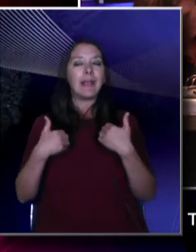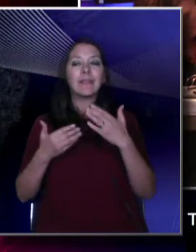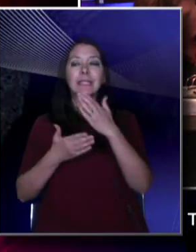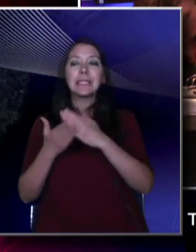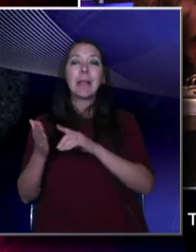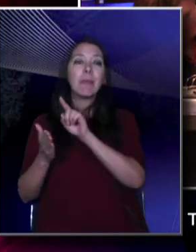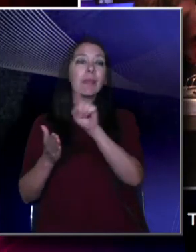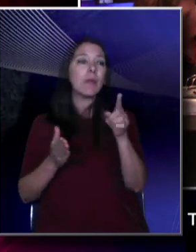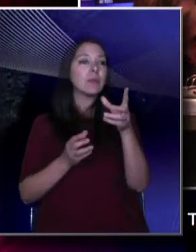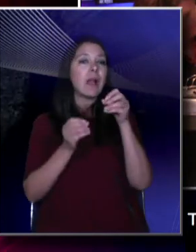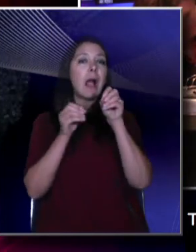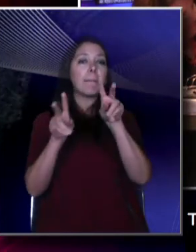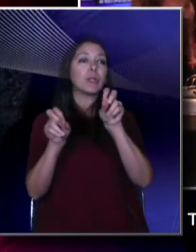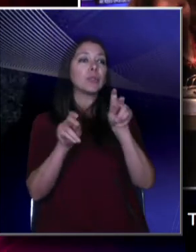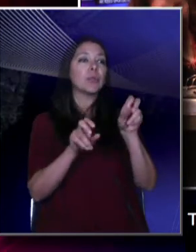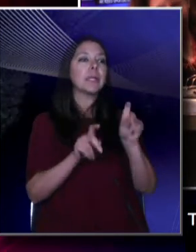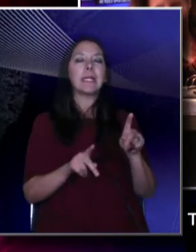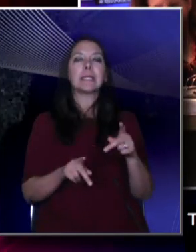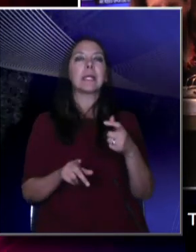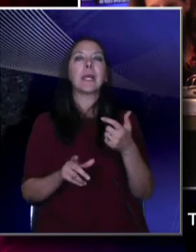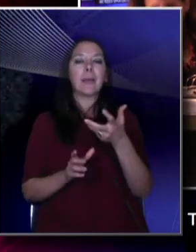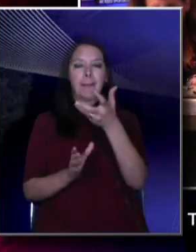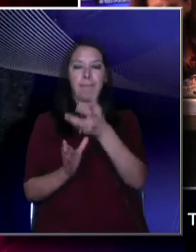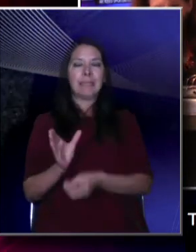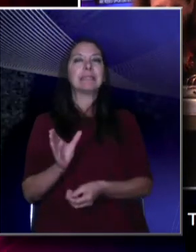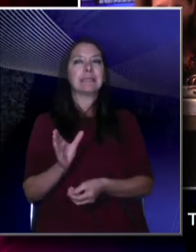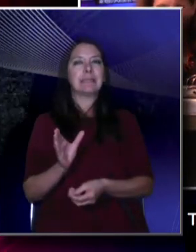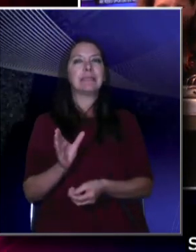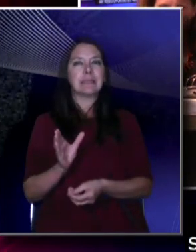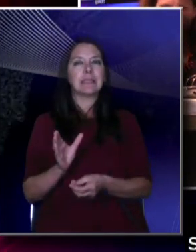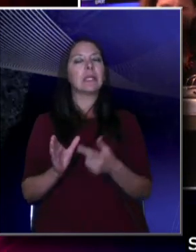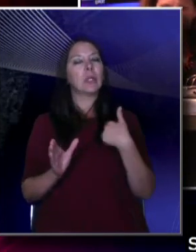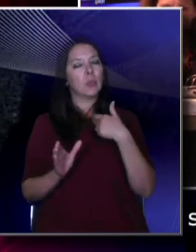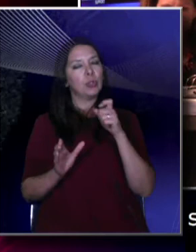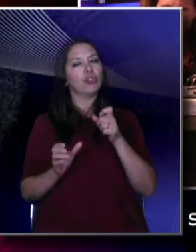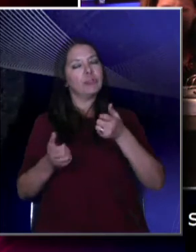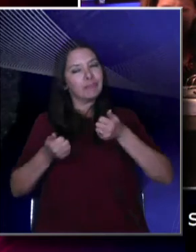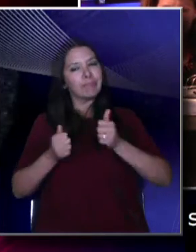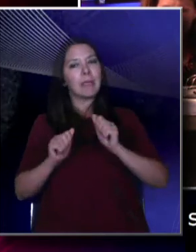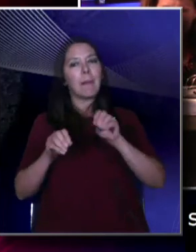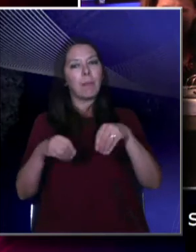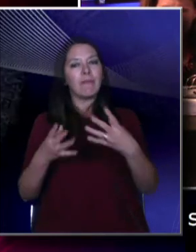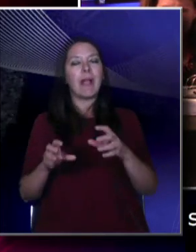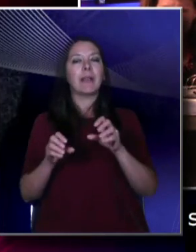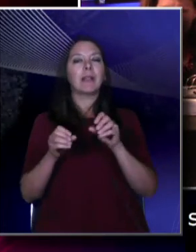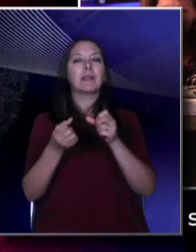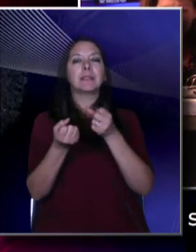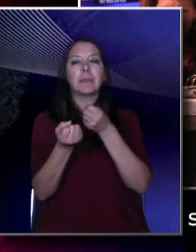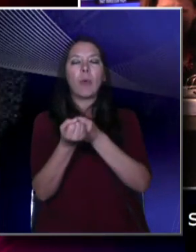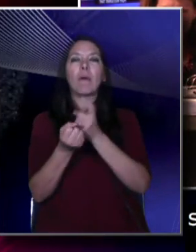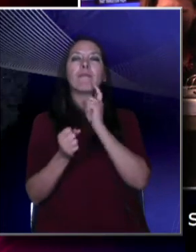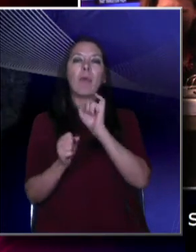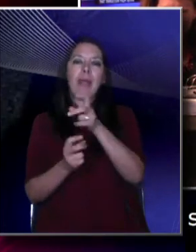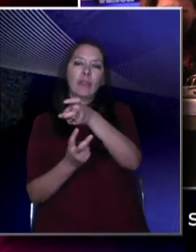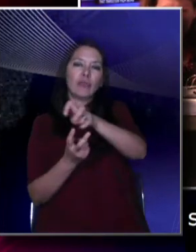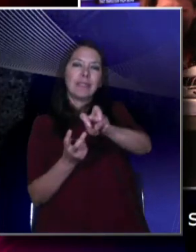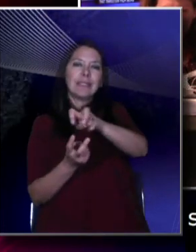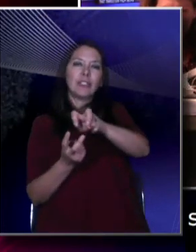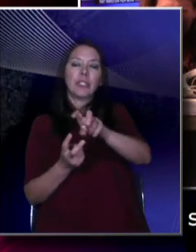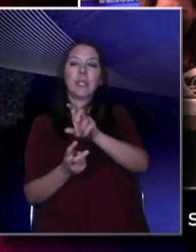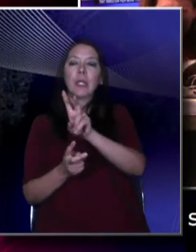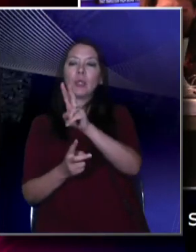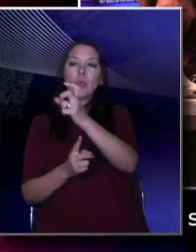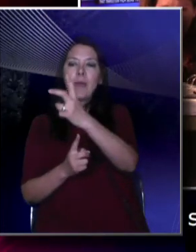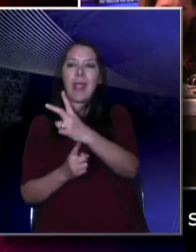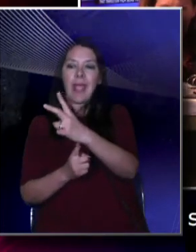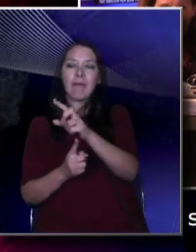opportunities here to provide that support in that transition from being 2.5 to